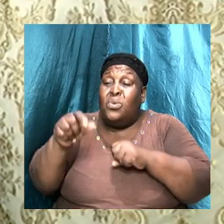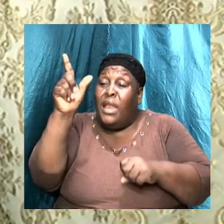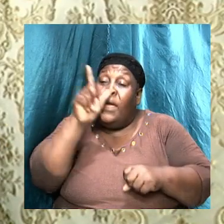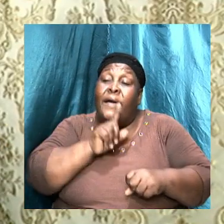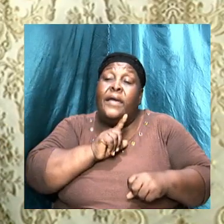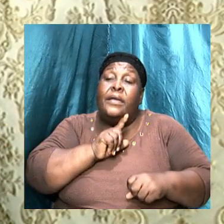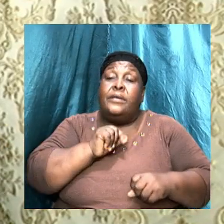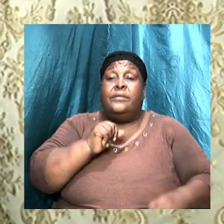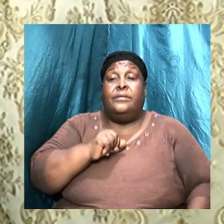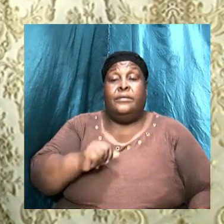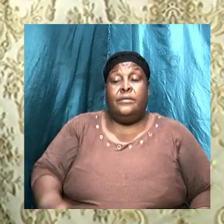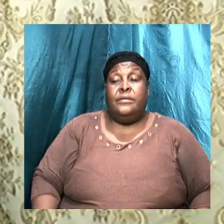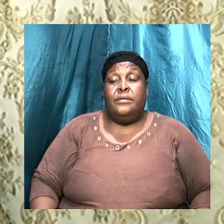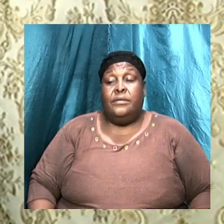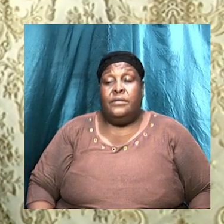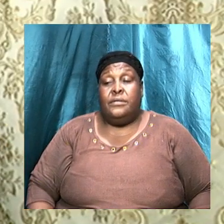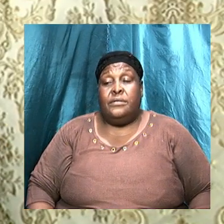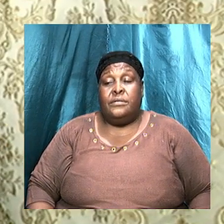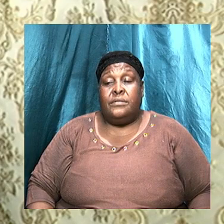Amen.